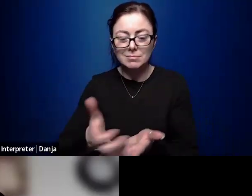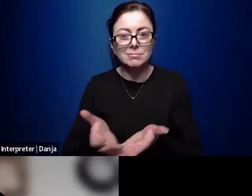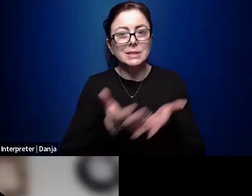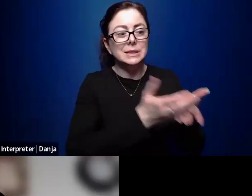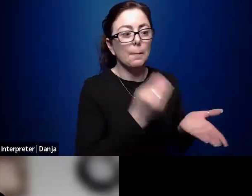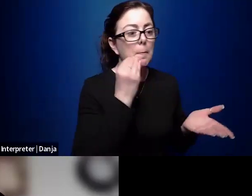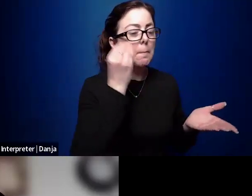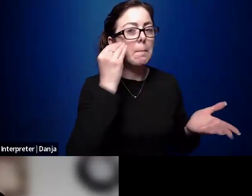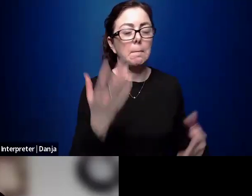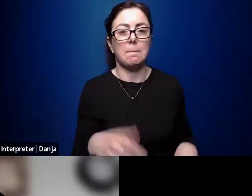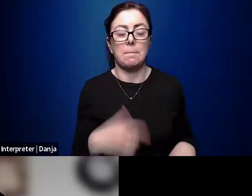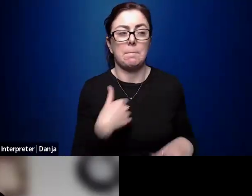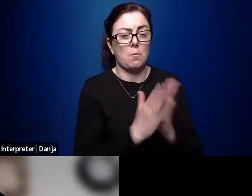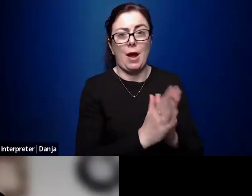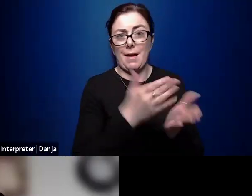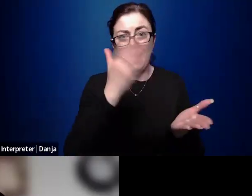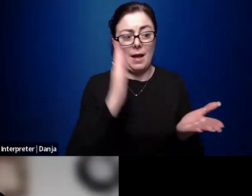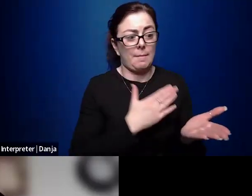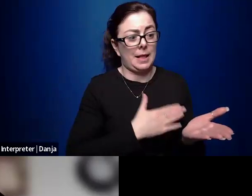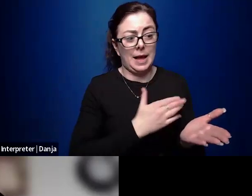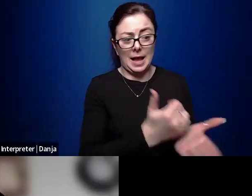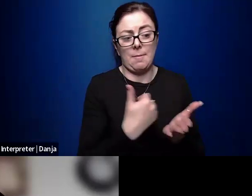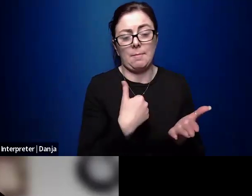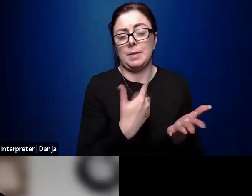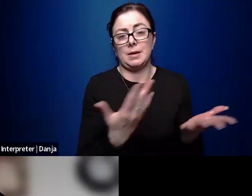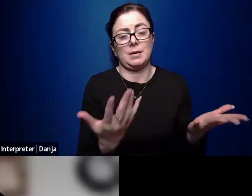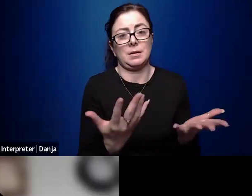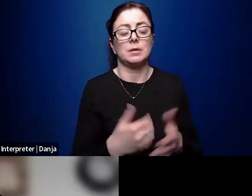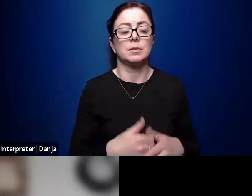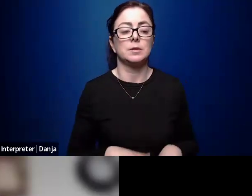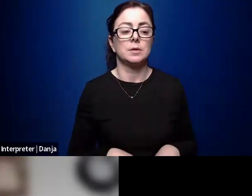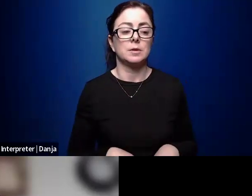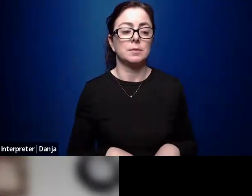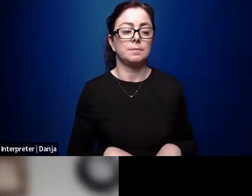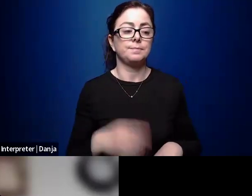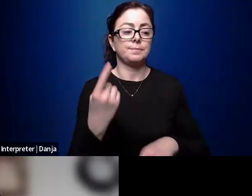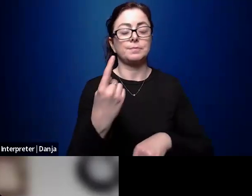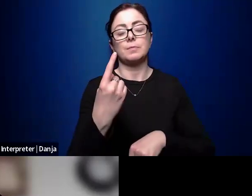me. Weeping one night, God, give me